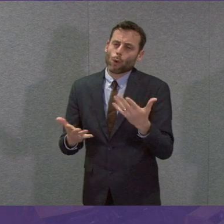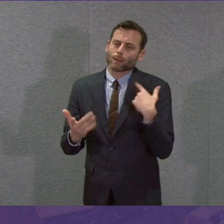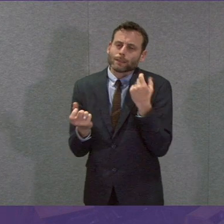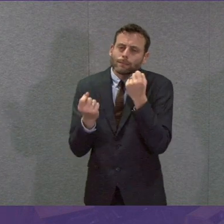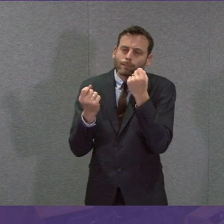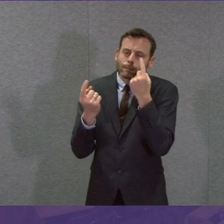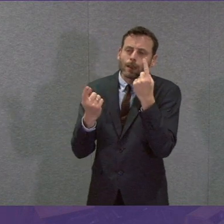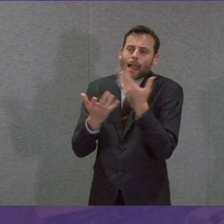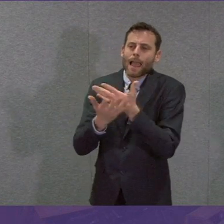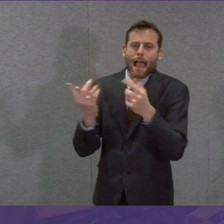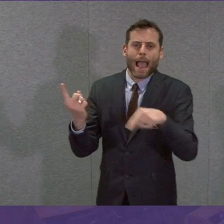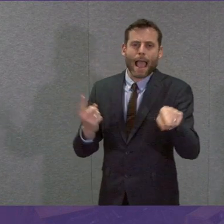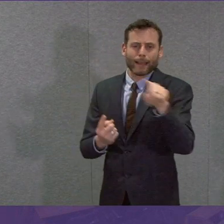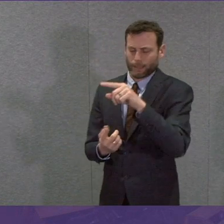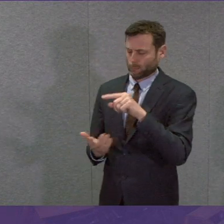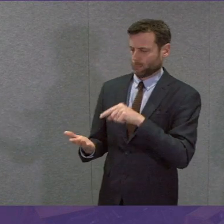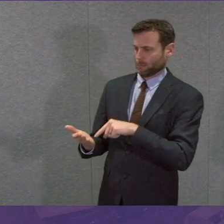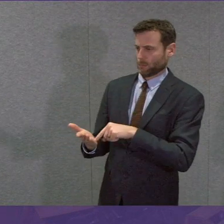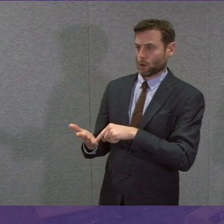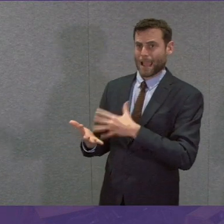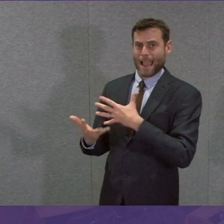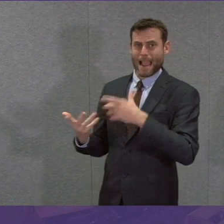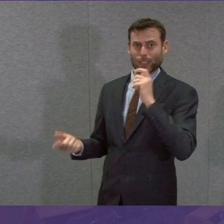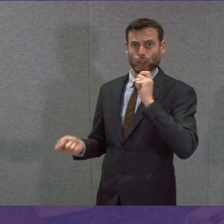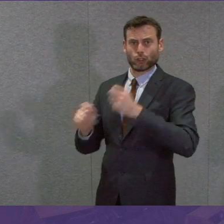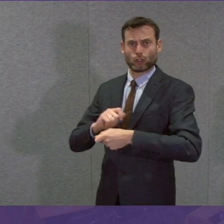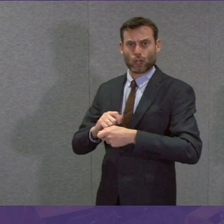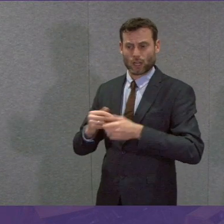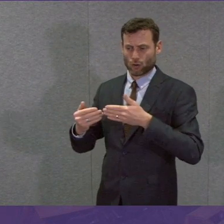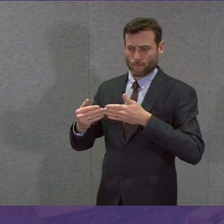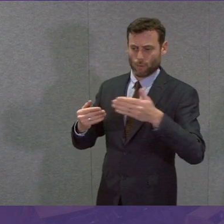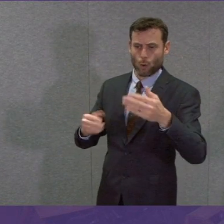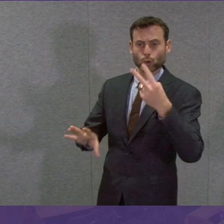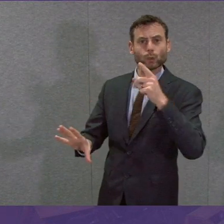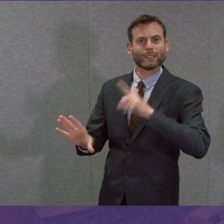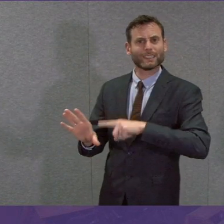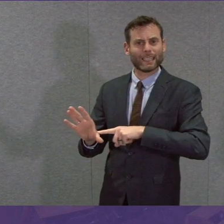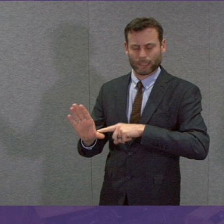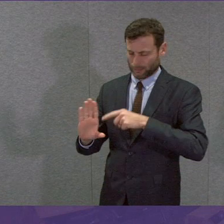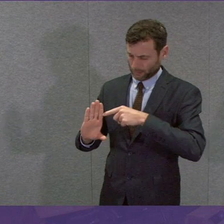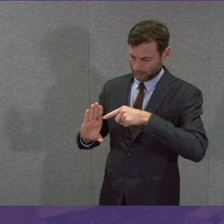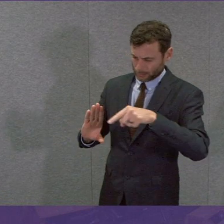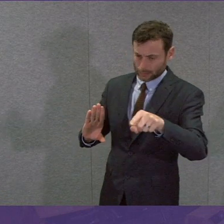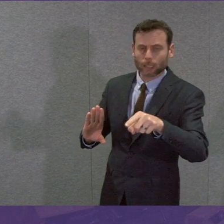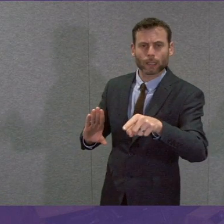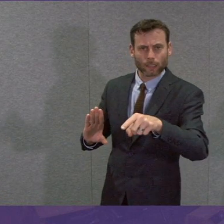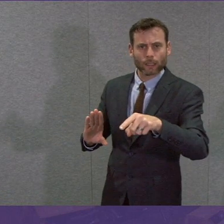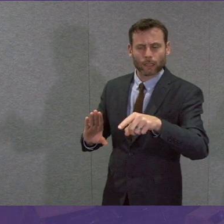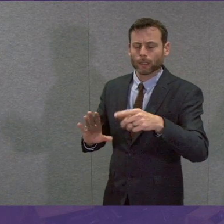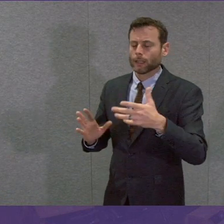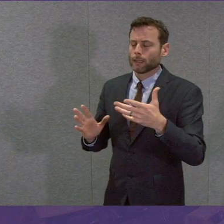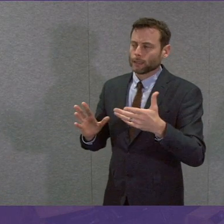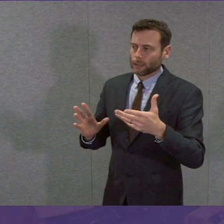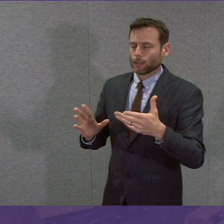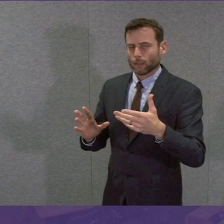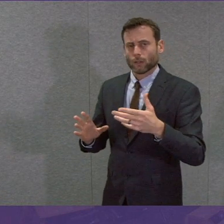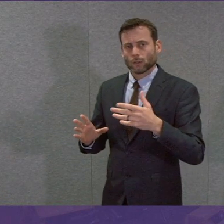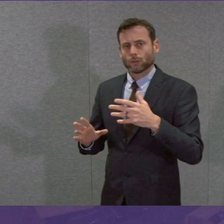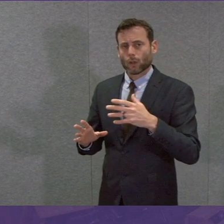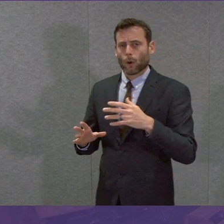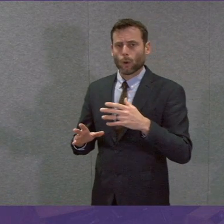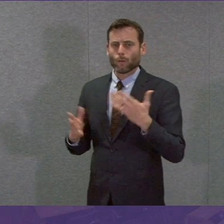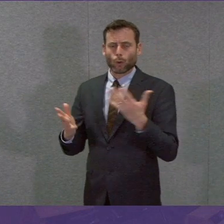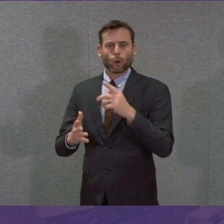query the situation presently of the 2 years. And I think it is possible to envisage a different set of processes that might go into